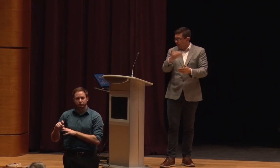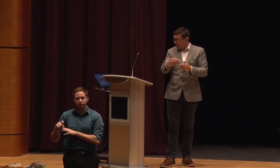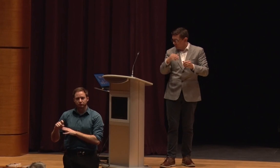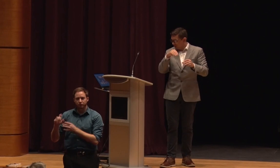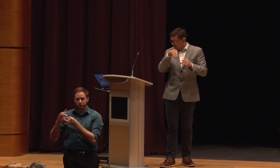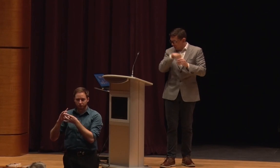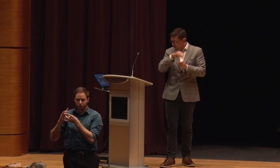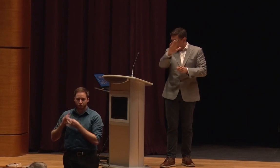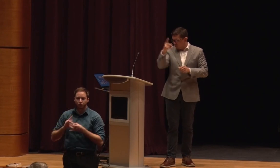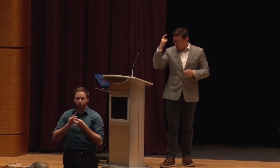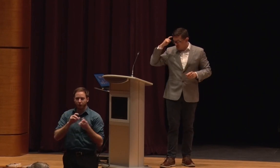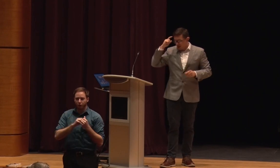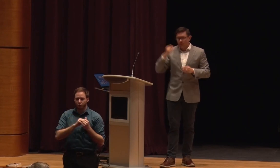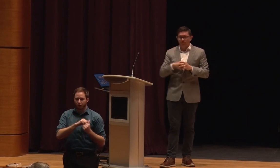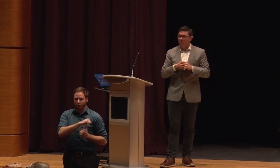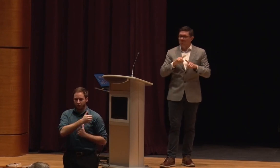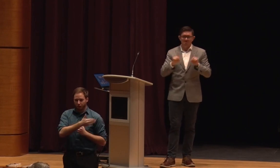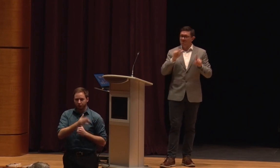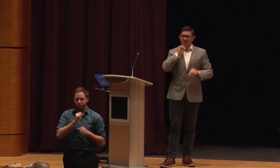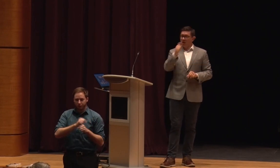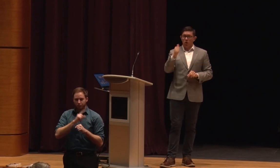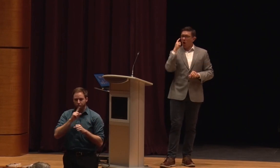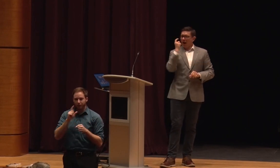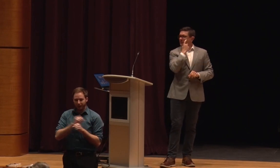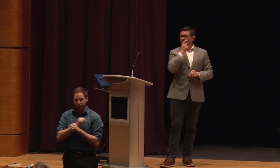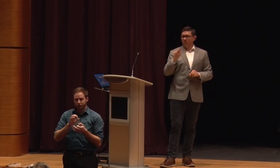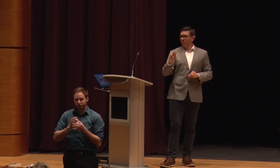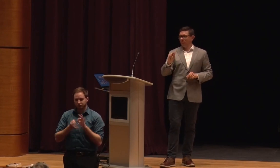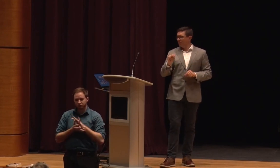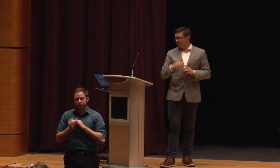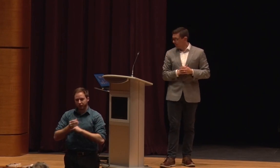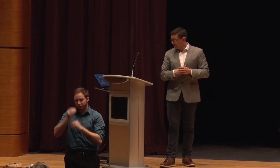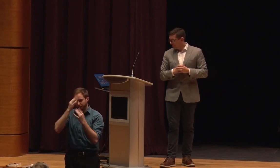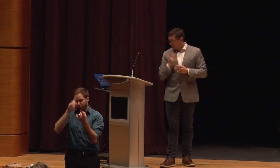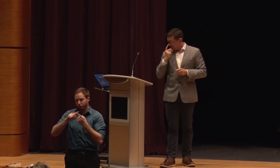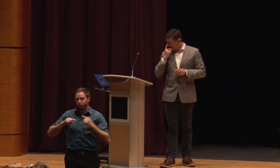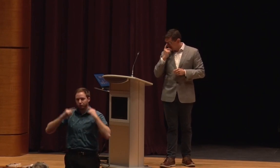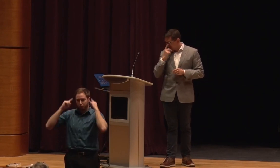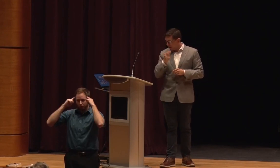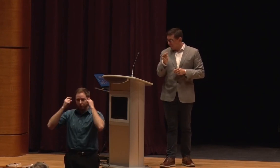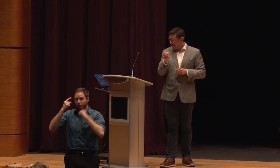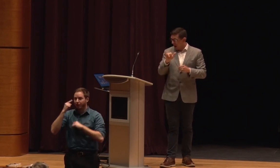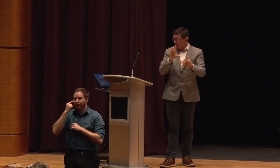must coordinate with another organ in order to get the information to your brain, but not the eyes.